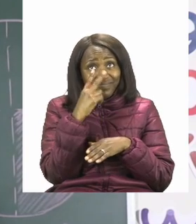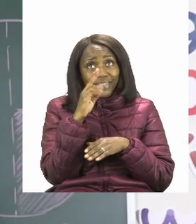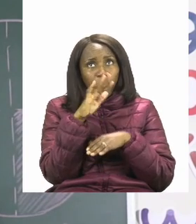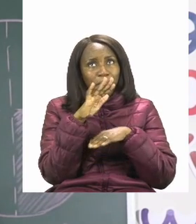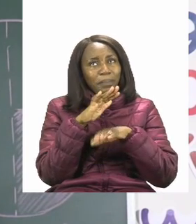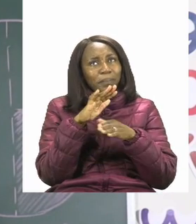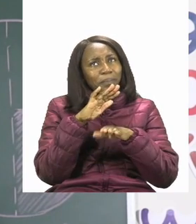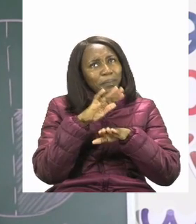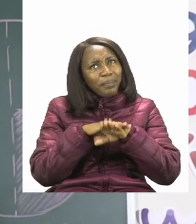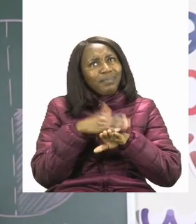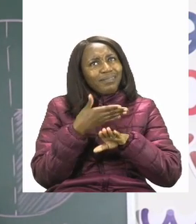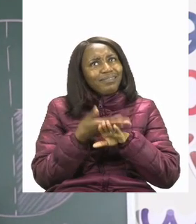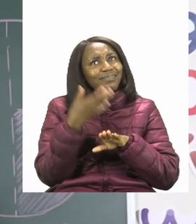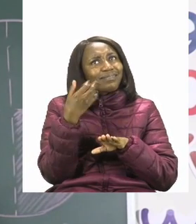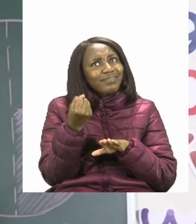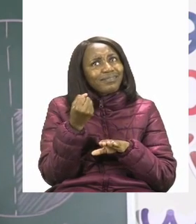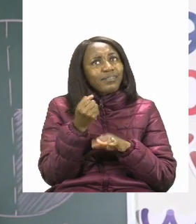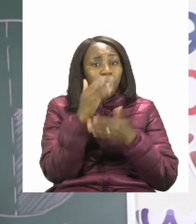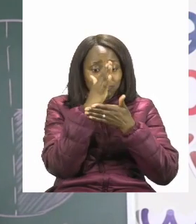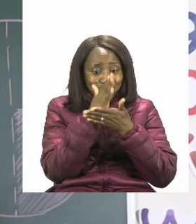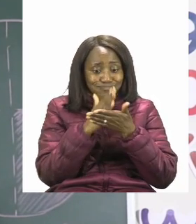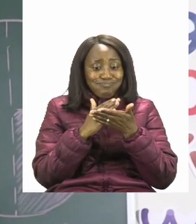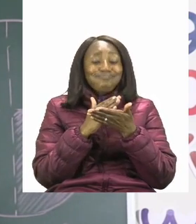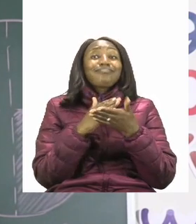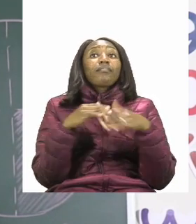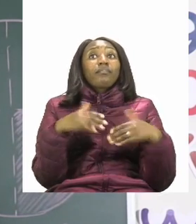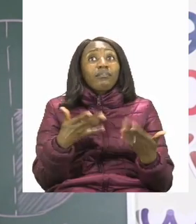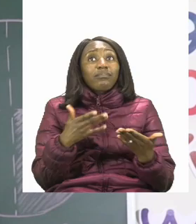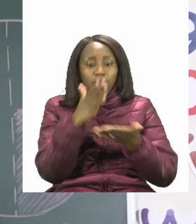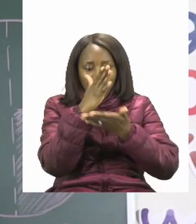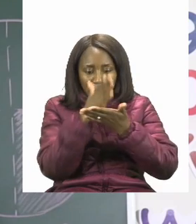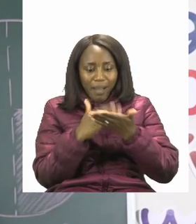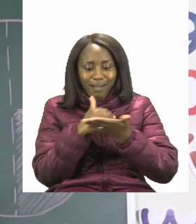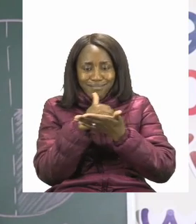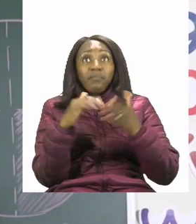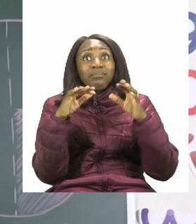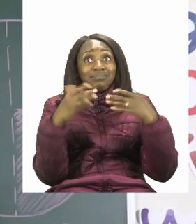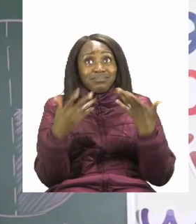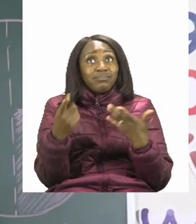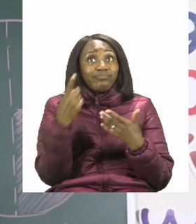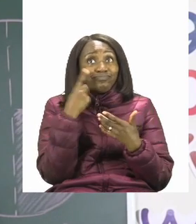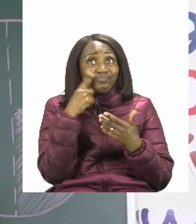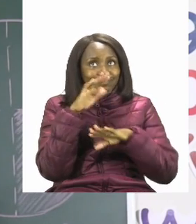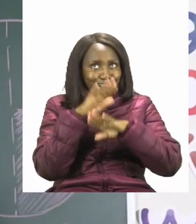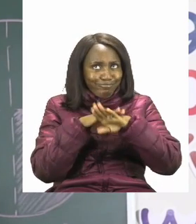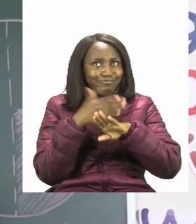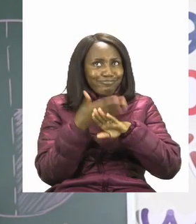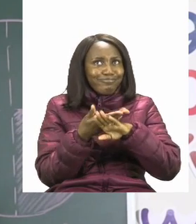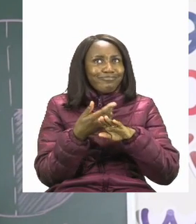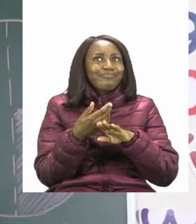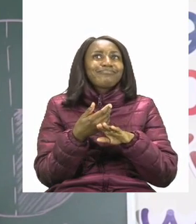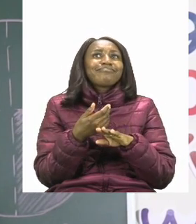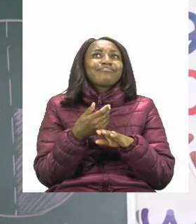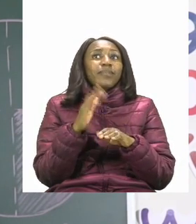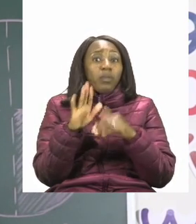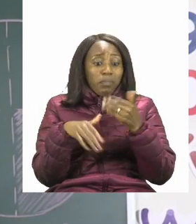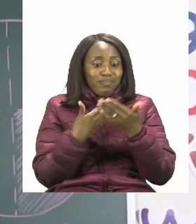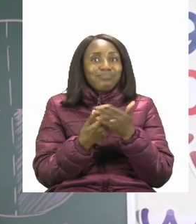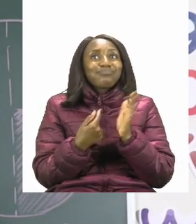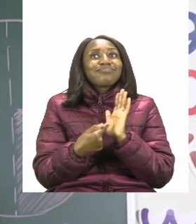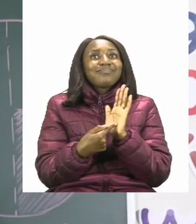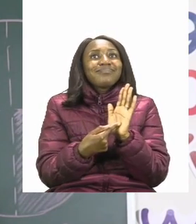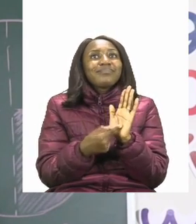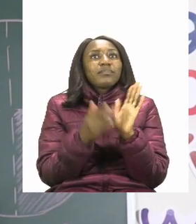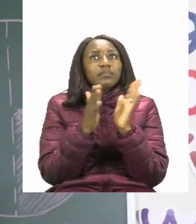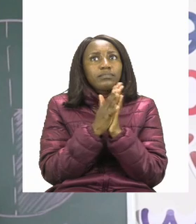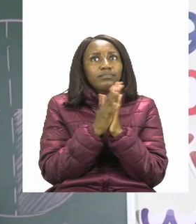you have been given, what a half looks like and what a quarter looks like. Take your time, spell